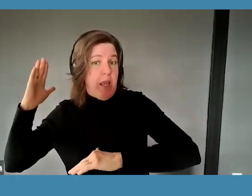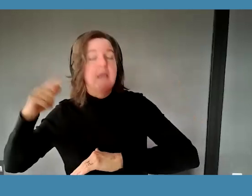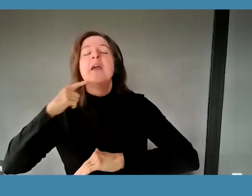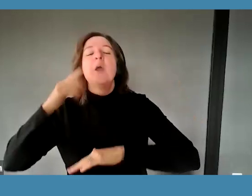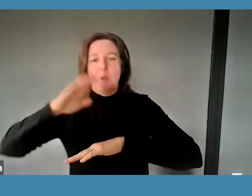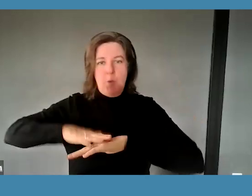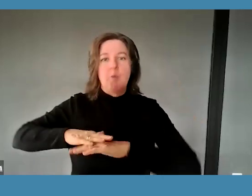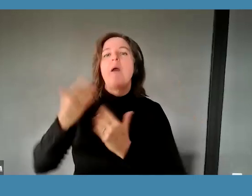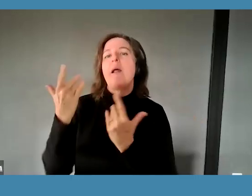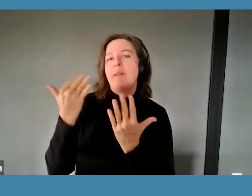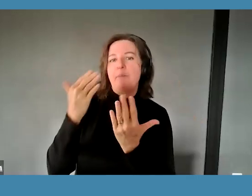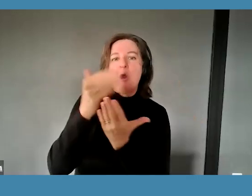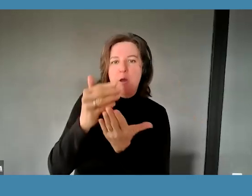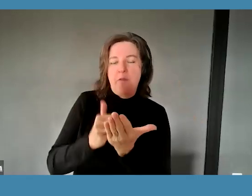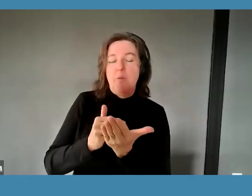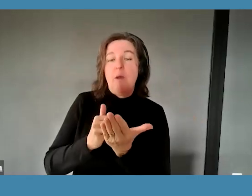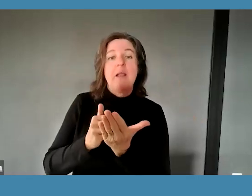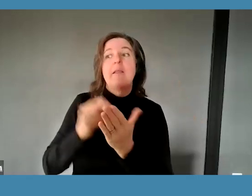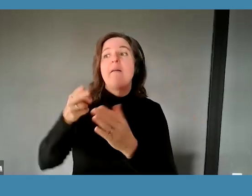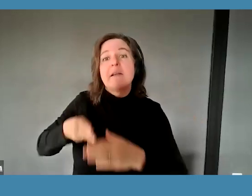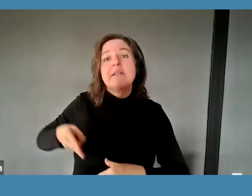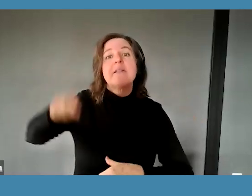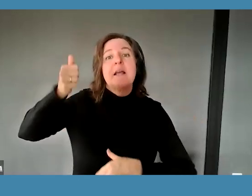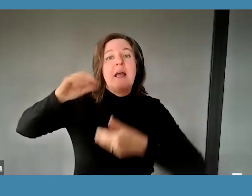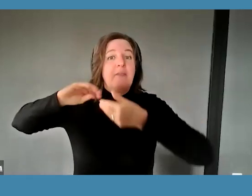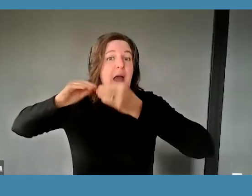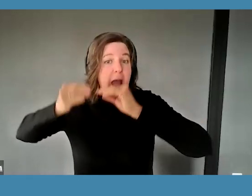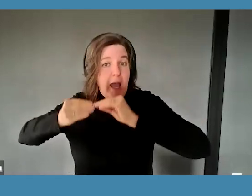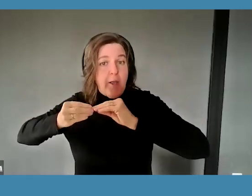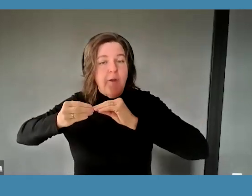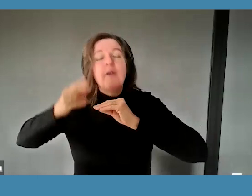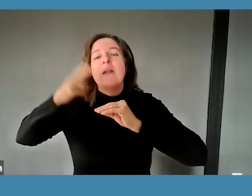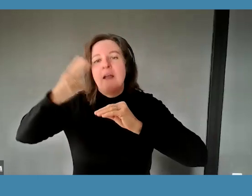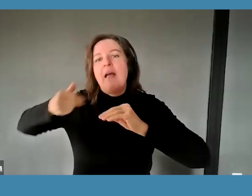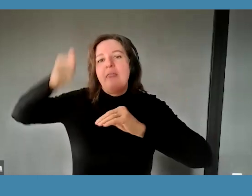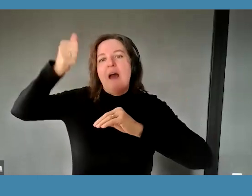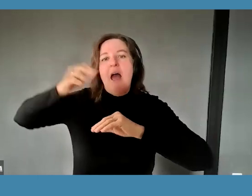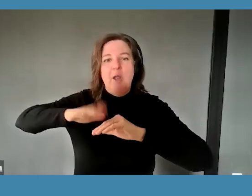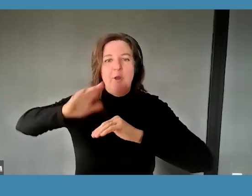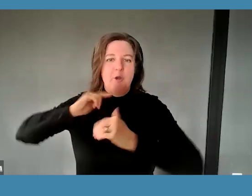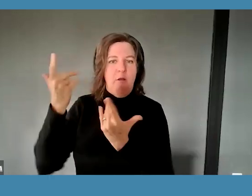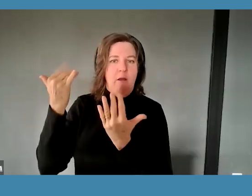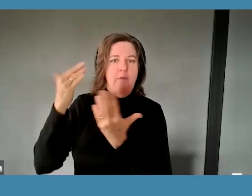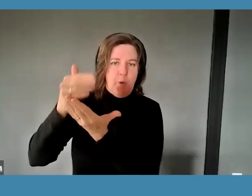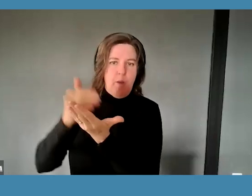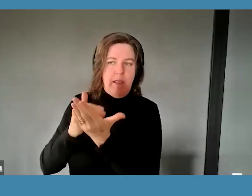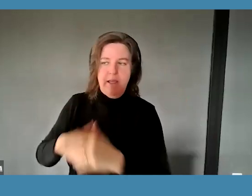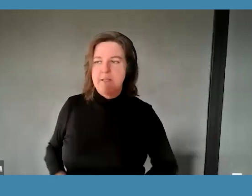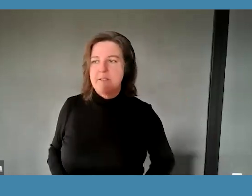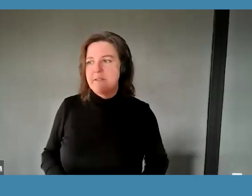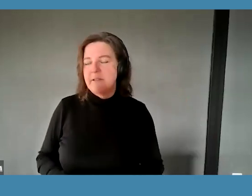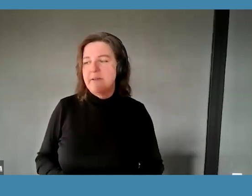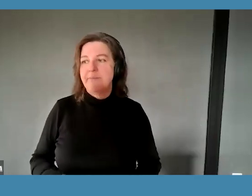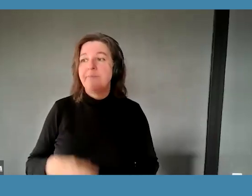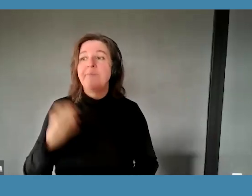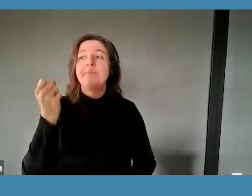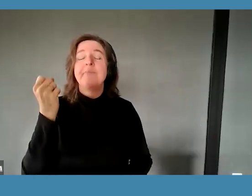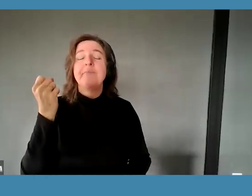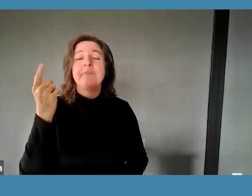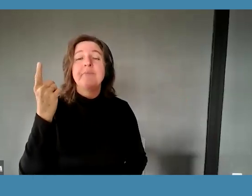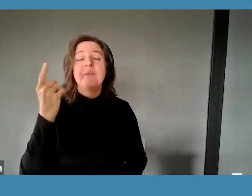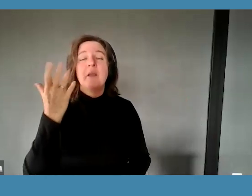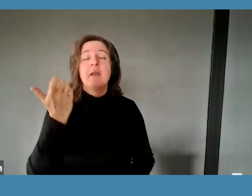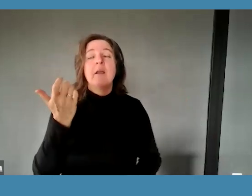onto the wait list, and the higher your rank, the higher you are on that wait list. And I do want to mention that